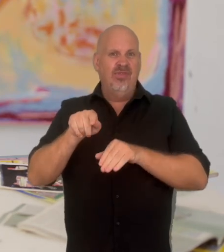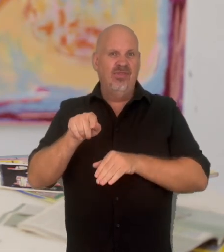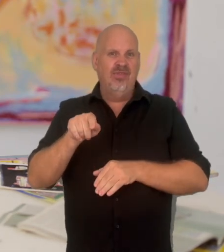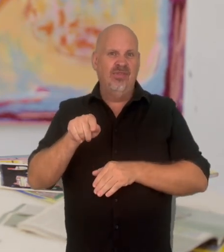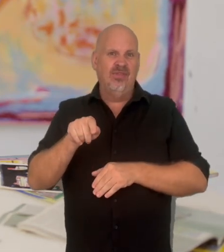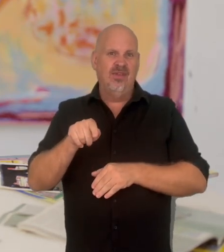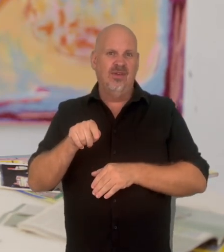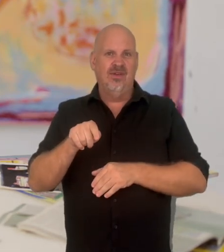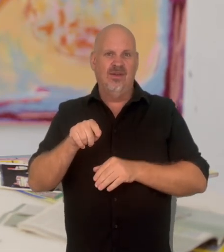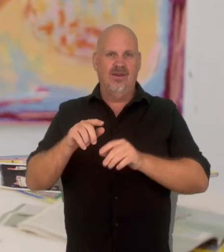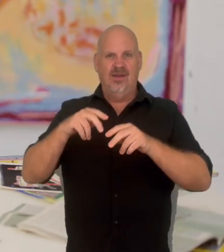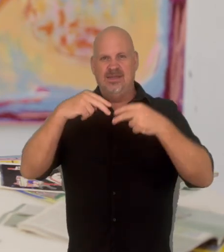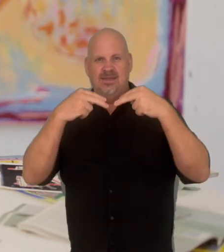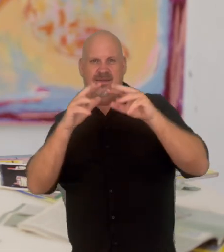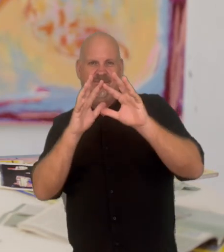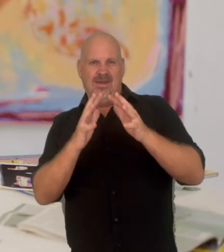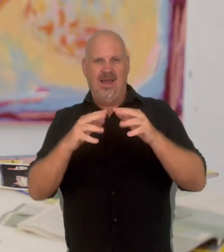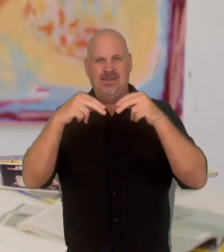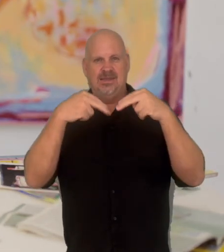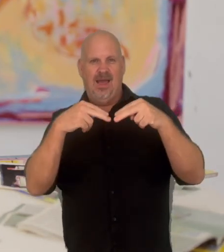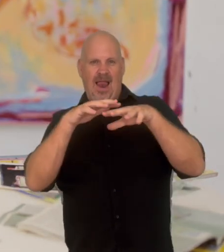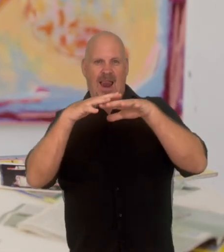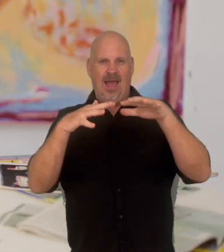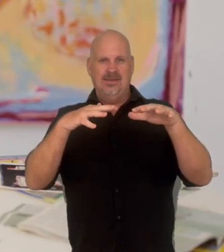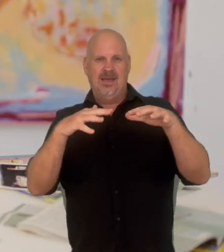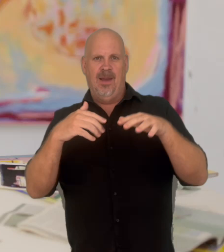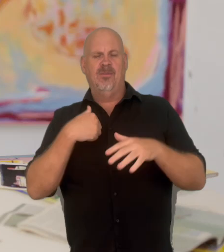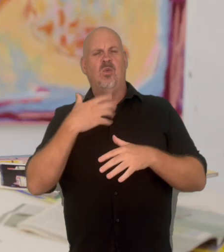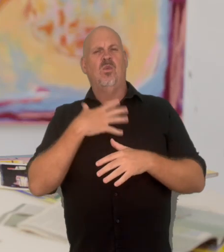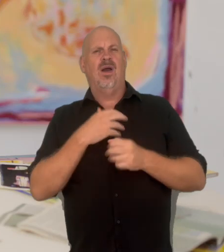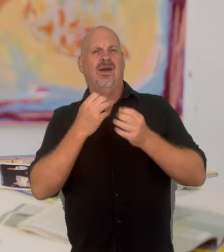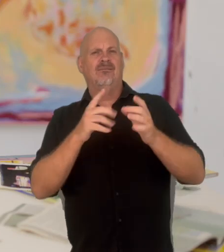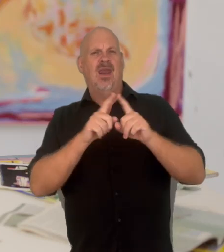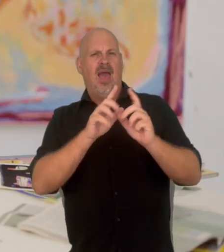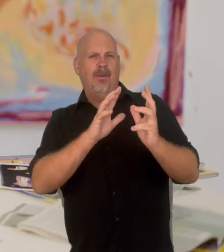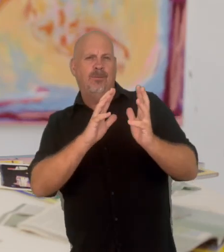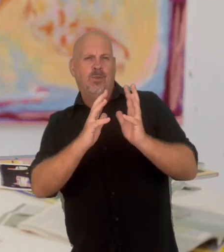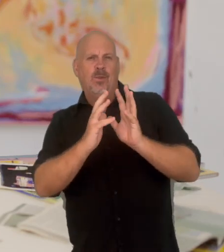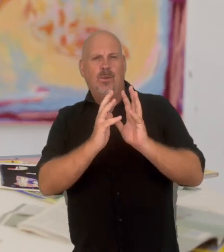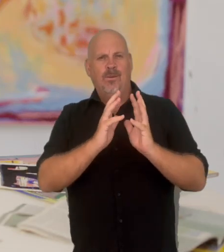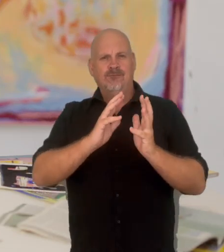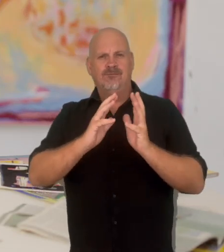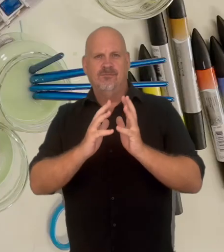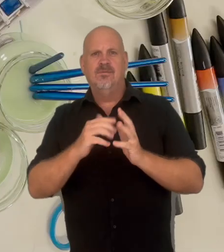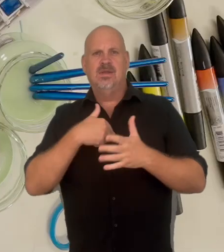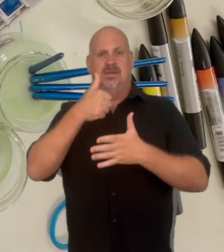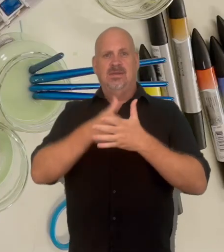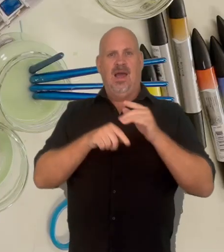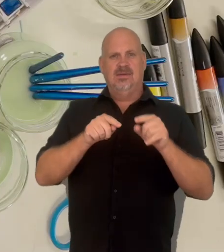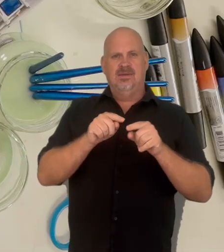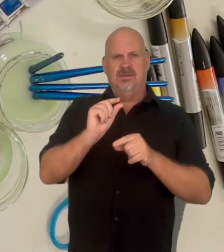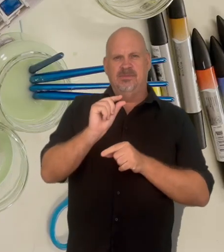moth-like figure dancing in the landscape. I want to give it some more movement. So I'm going to start here